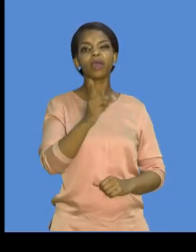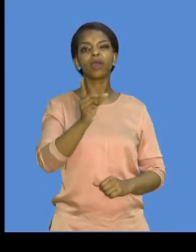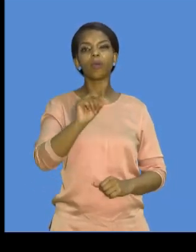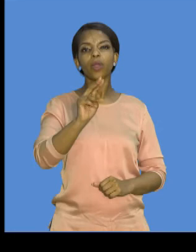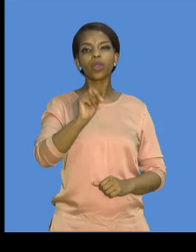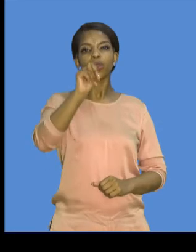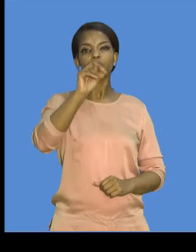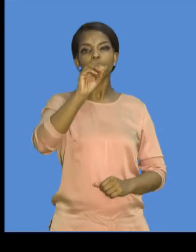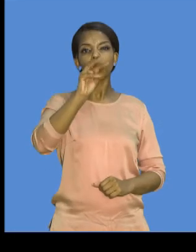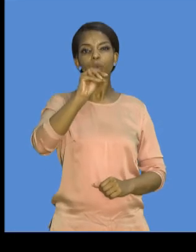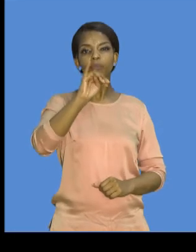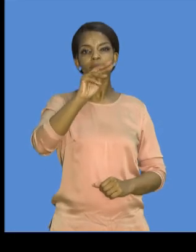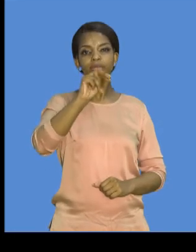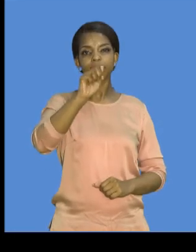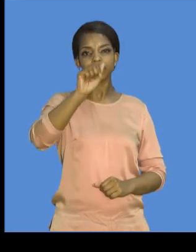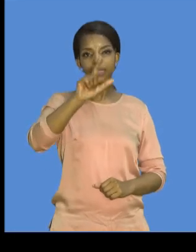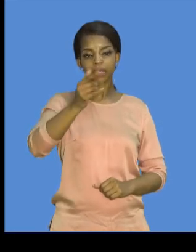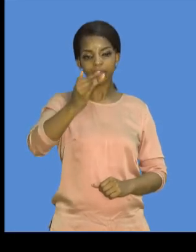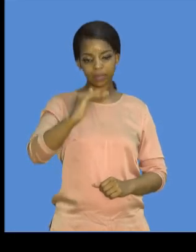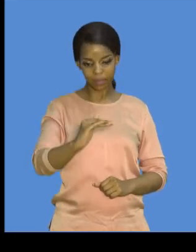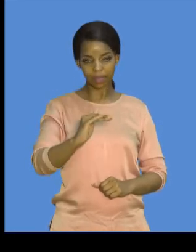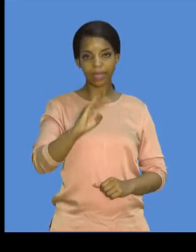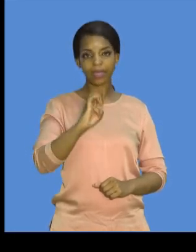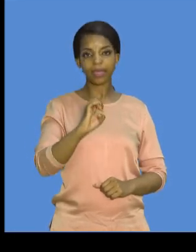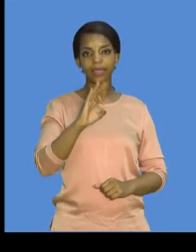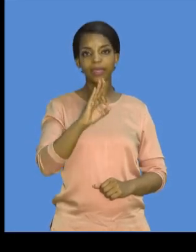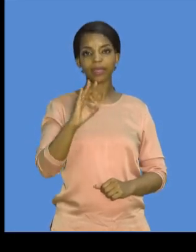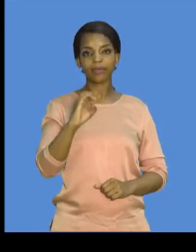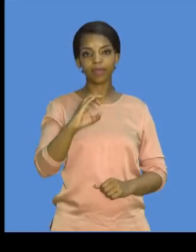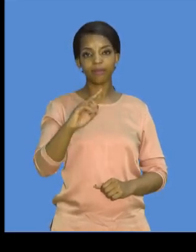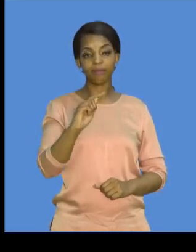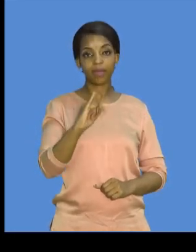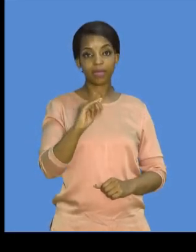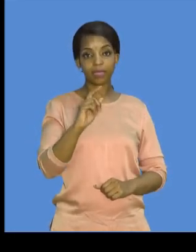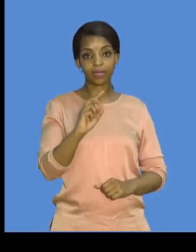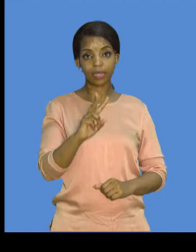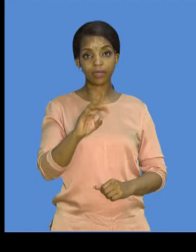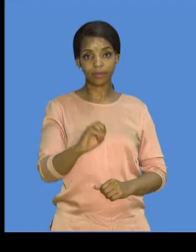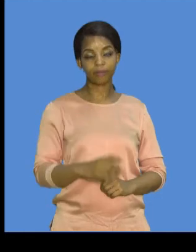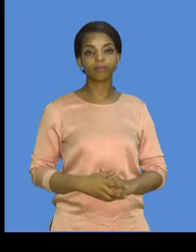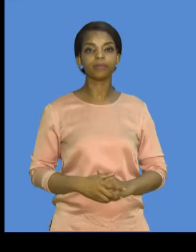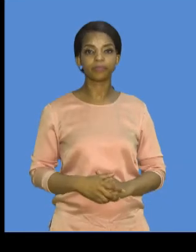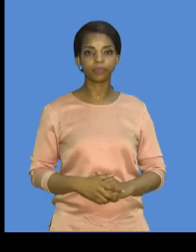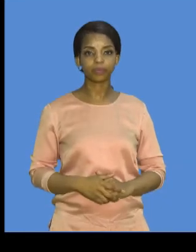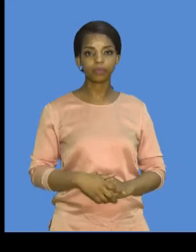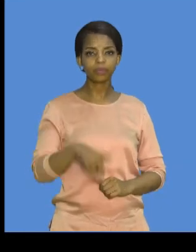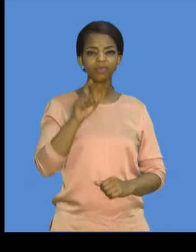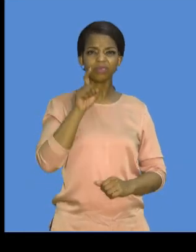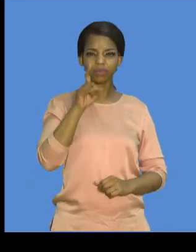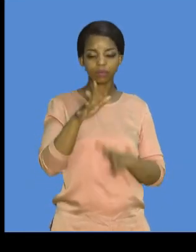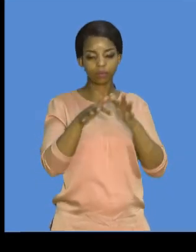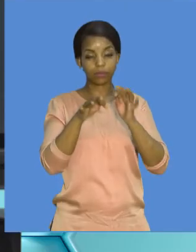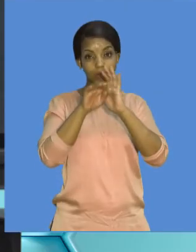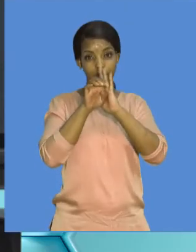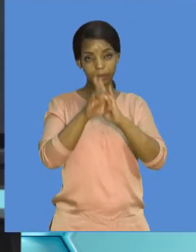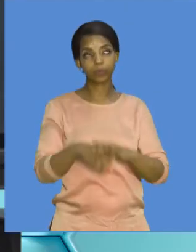effective interest rate. Né? So let me just quickly explain this. Then we'll do an example. Nominal interest rate will